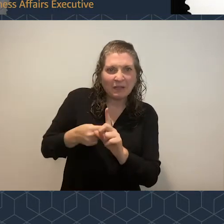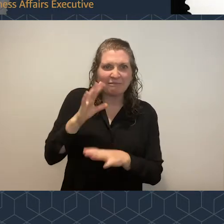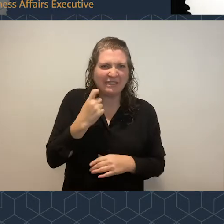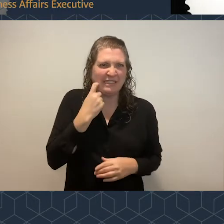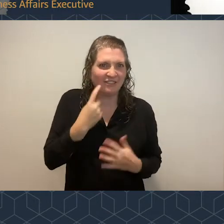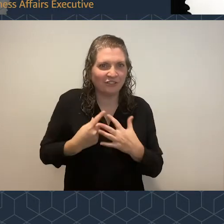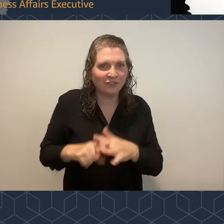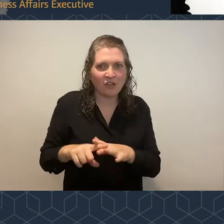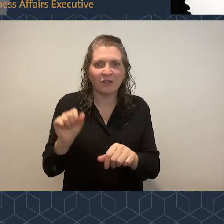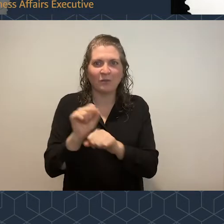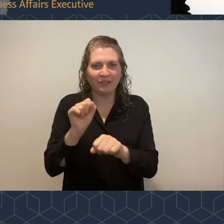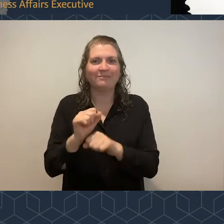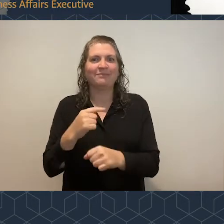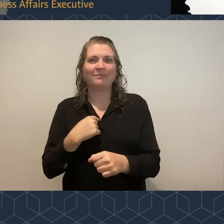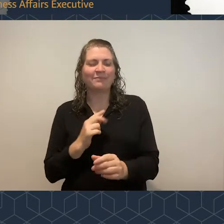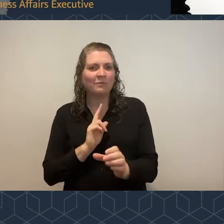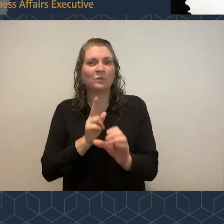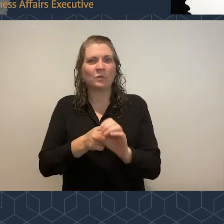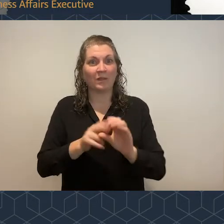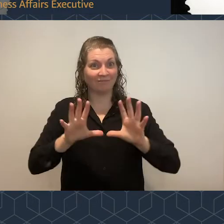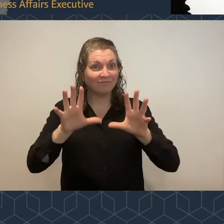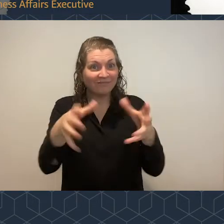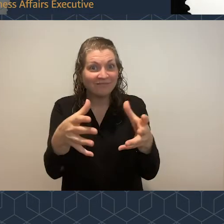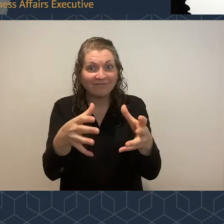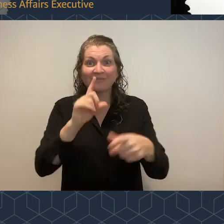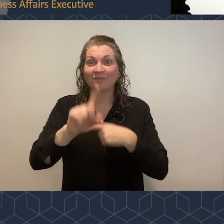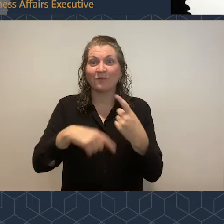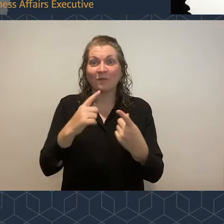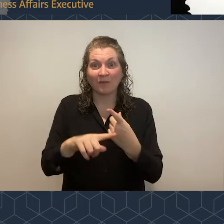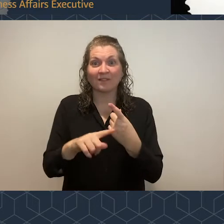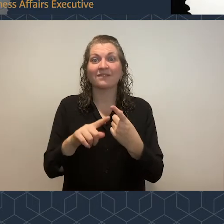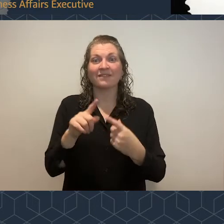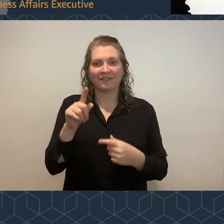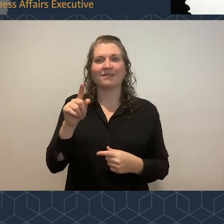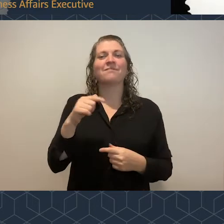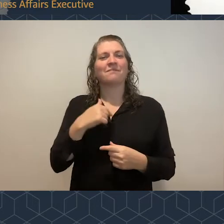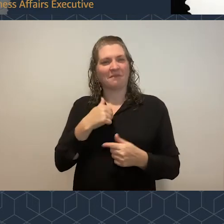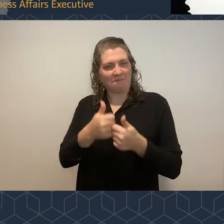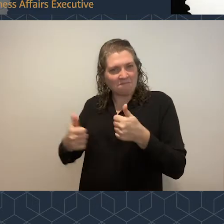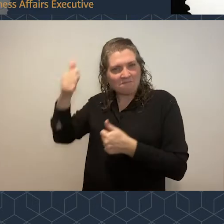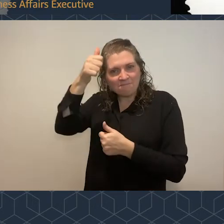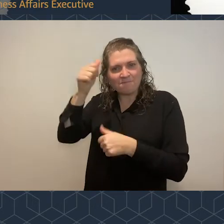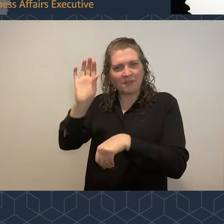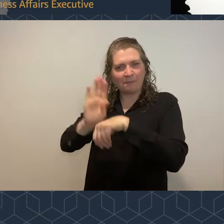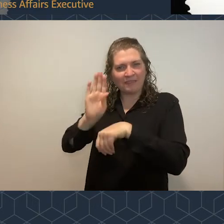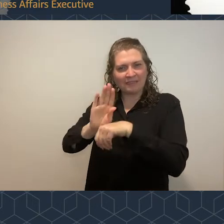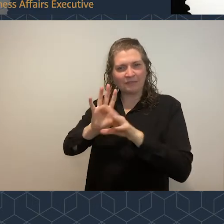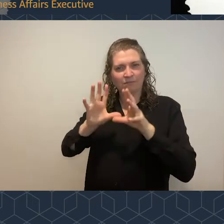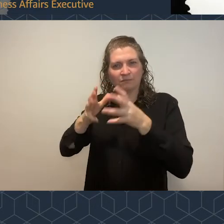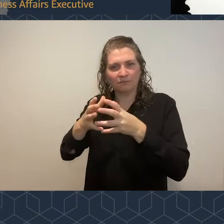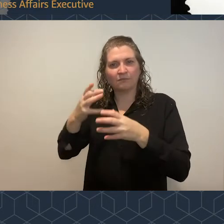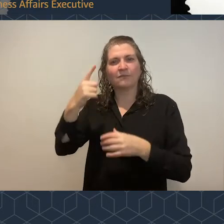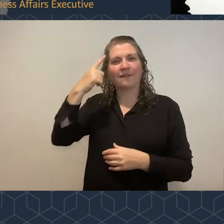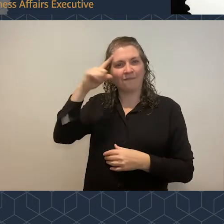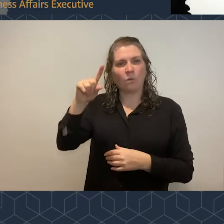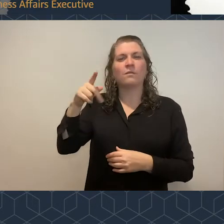Amazon just over 2 months ago now. I joined their business affairs team on the TV